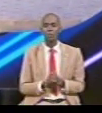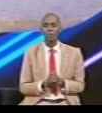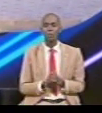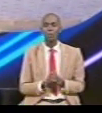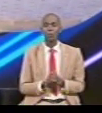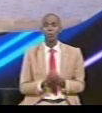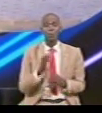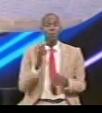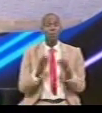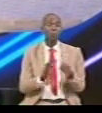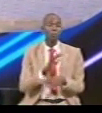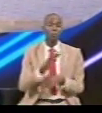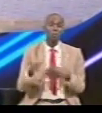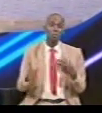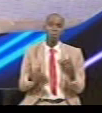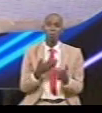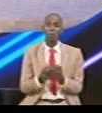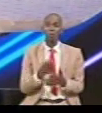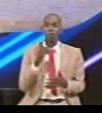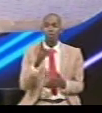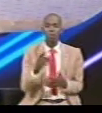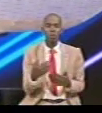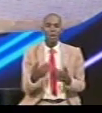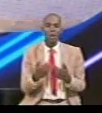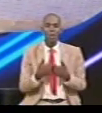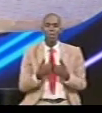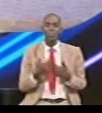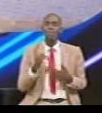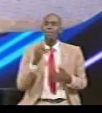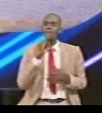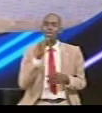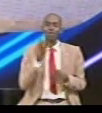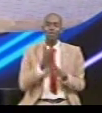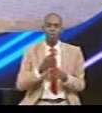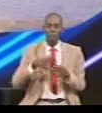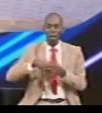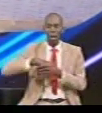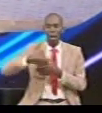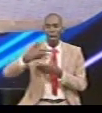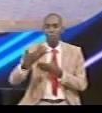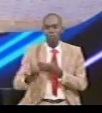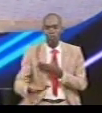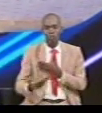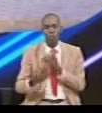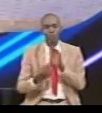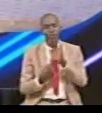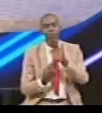if all you have is external righteousness?